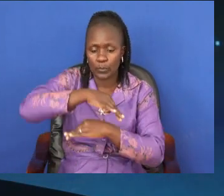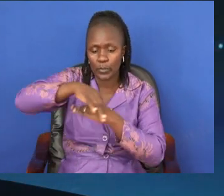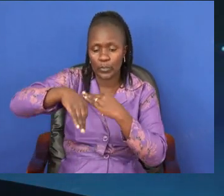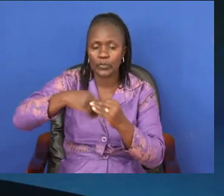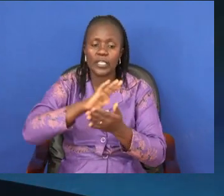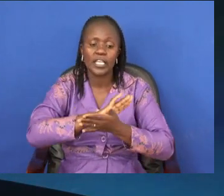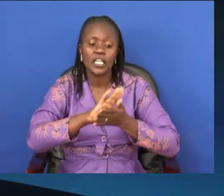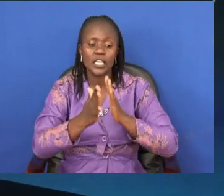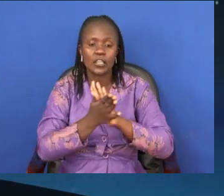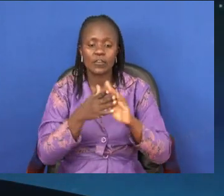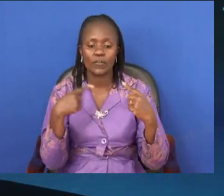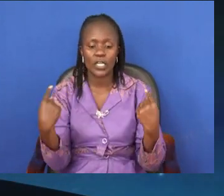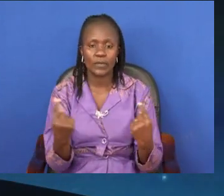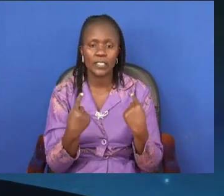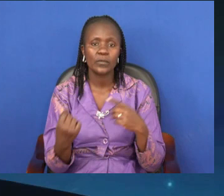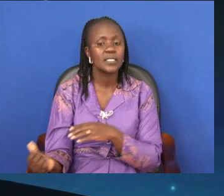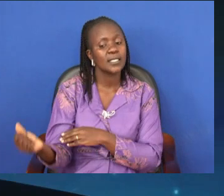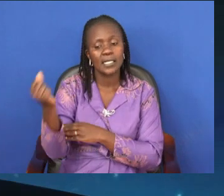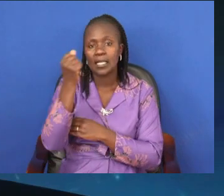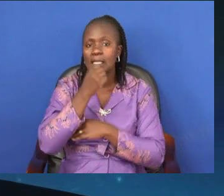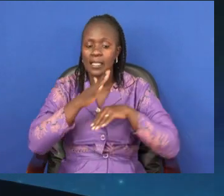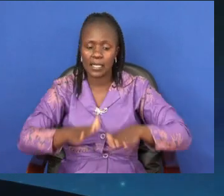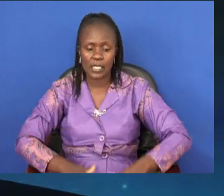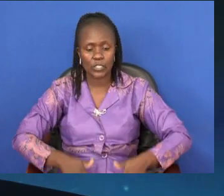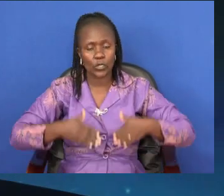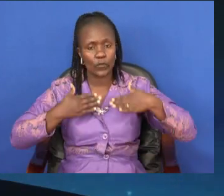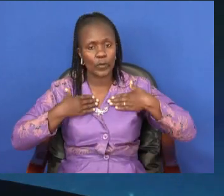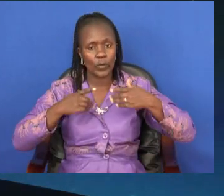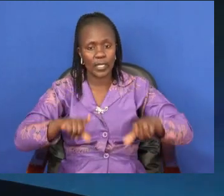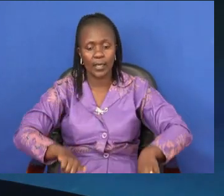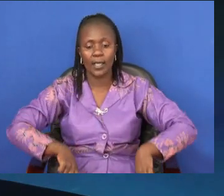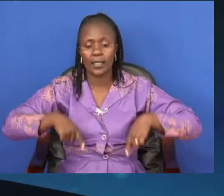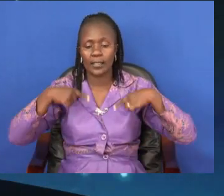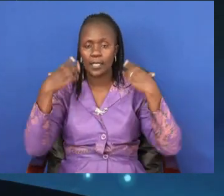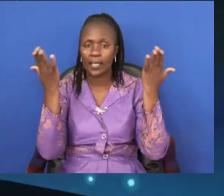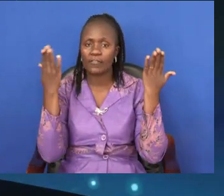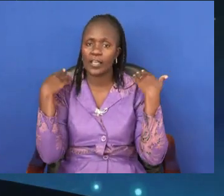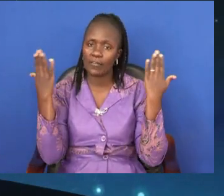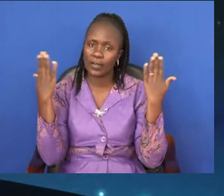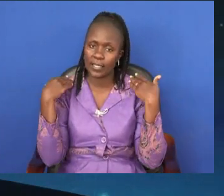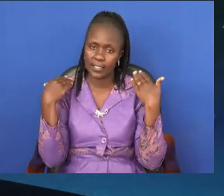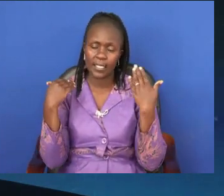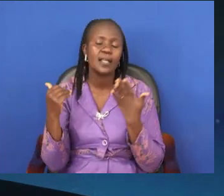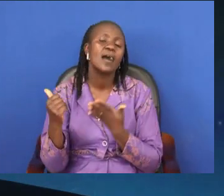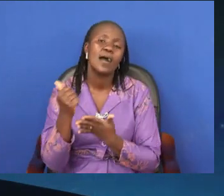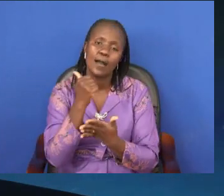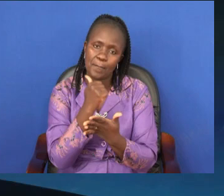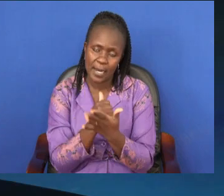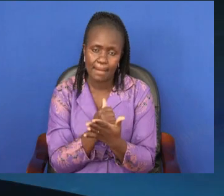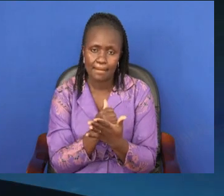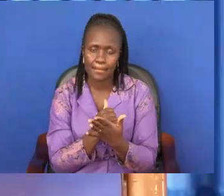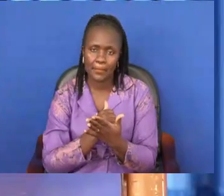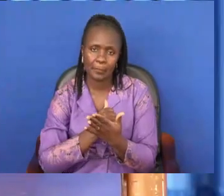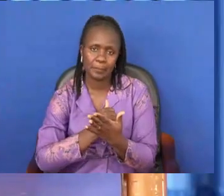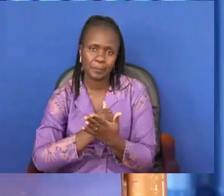the communion of saints, the forgiveness of sins, the resurrection of the body, and the life everlasting.